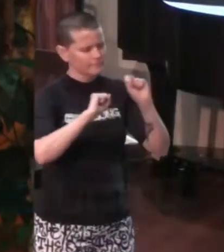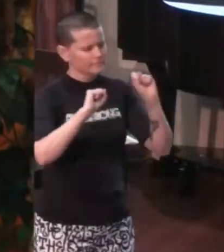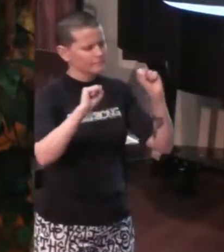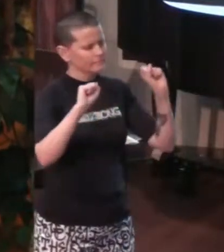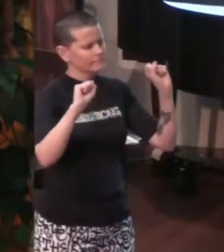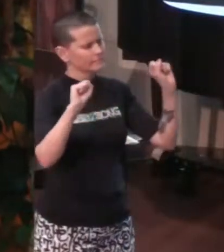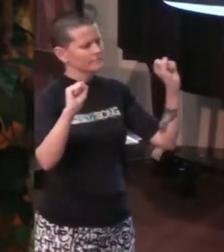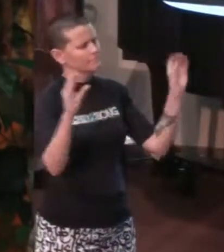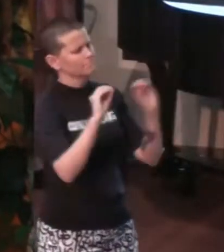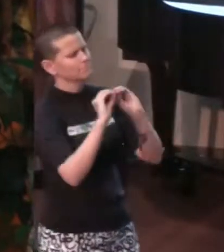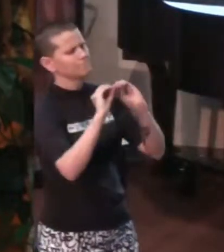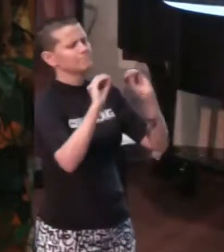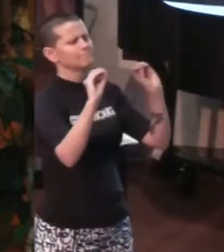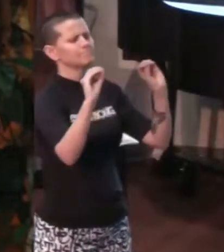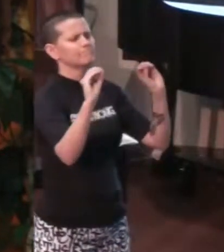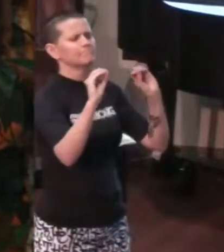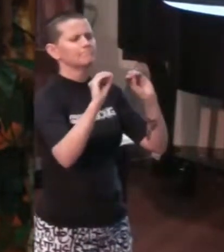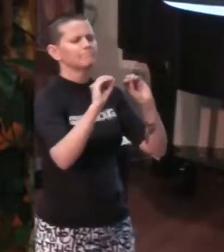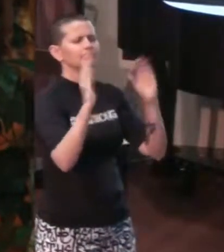There's nothing